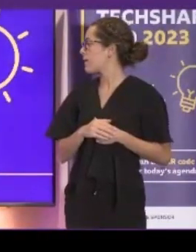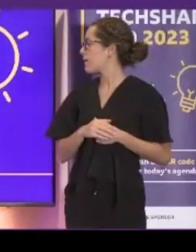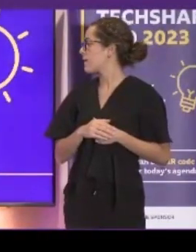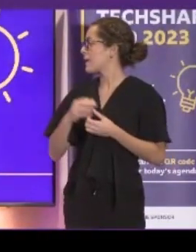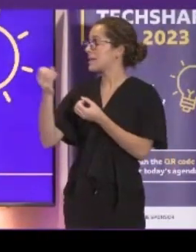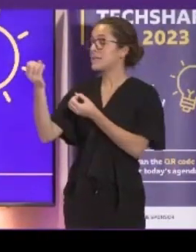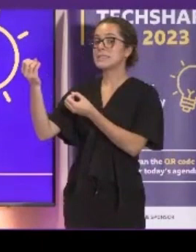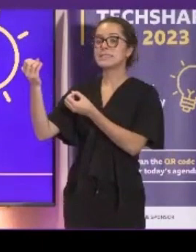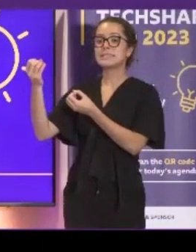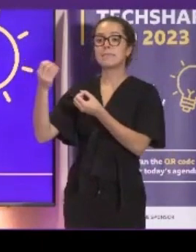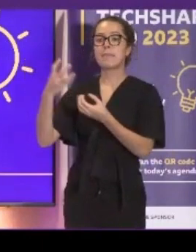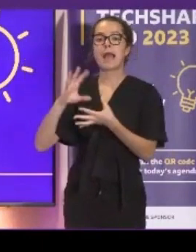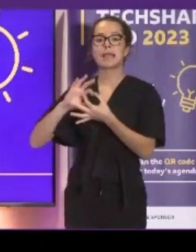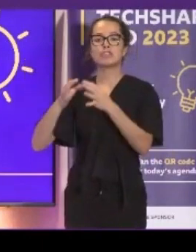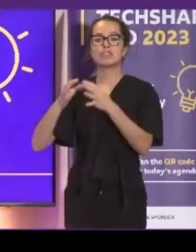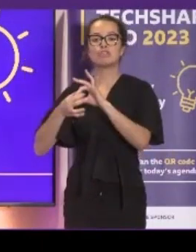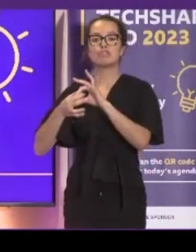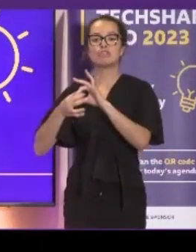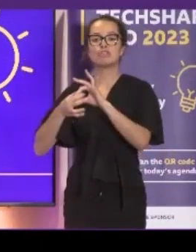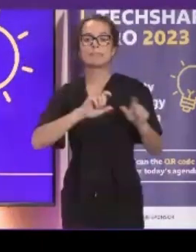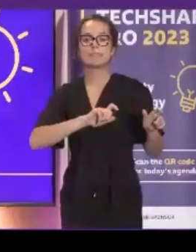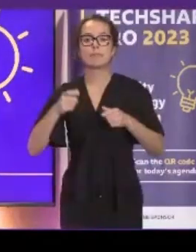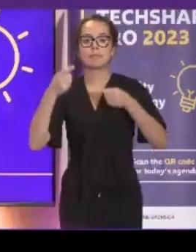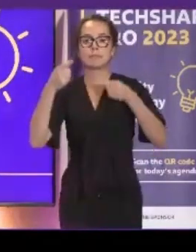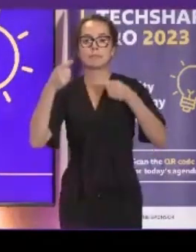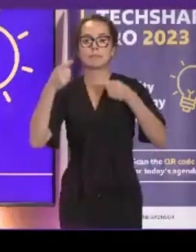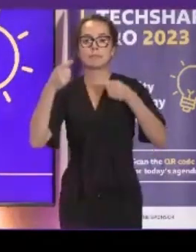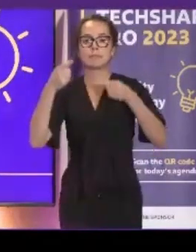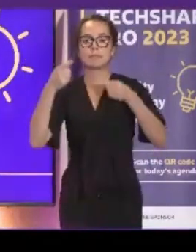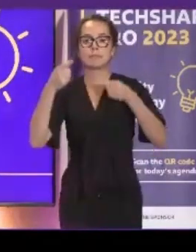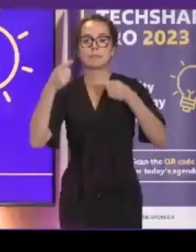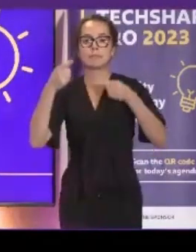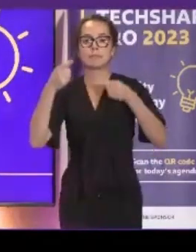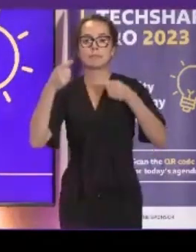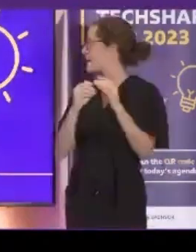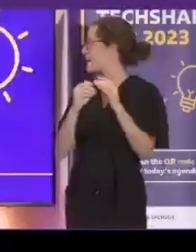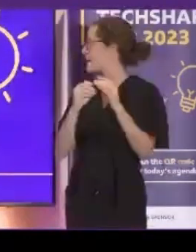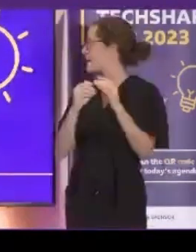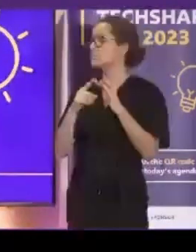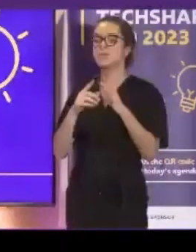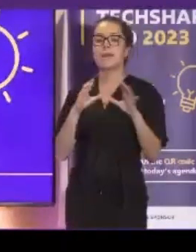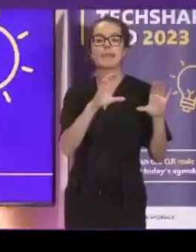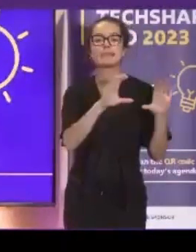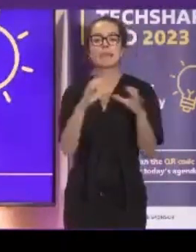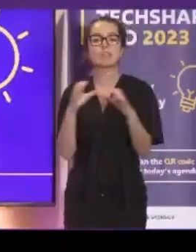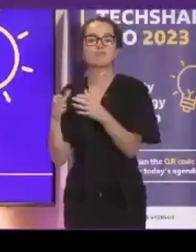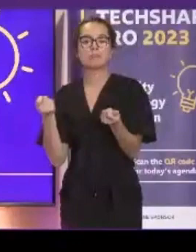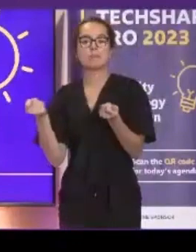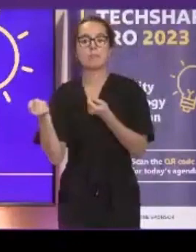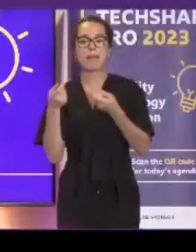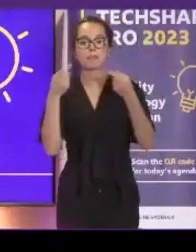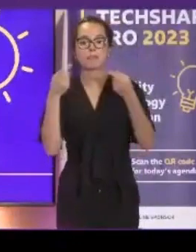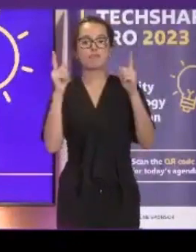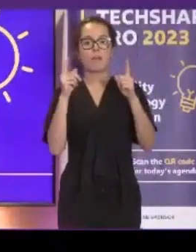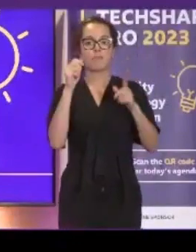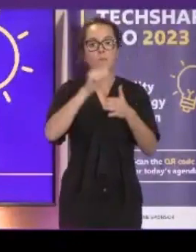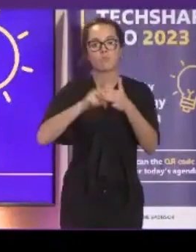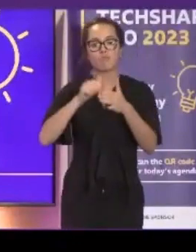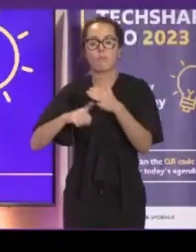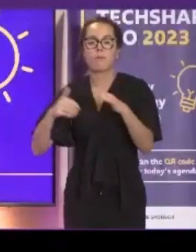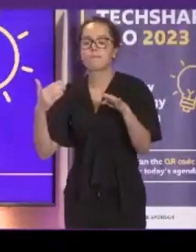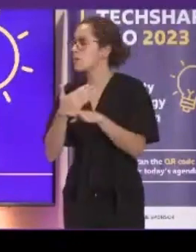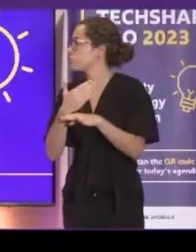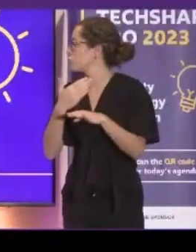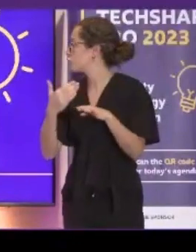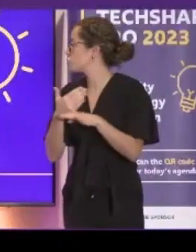Supply Chain Sustainability Manager, Ben Ineson, Category Manager from our procurement function. We also have Rory Lawson,